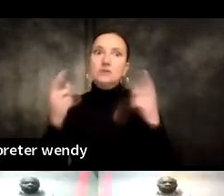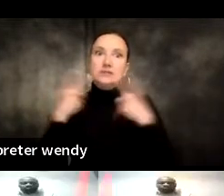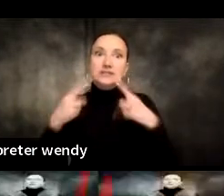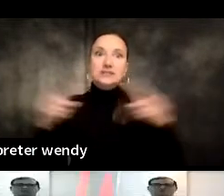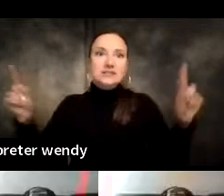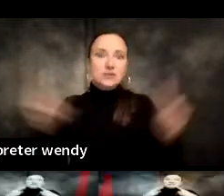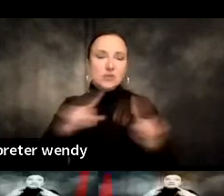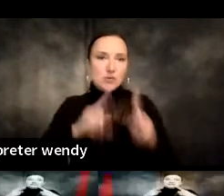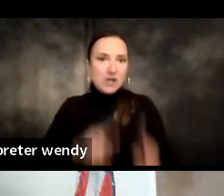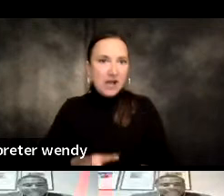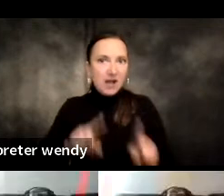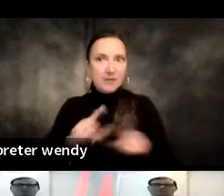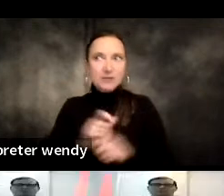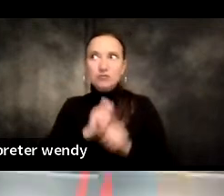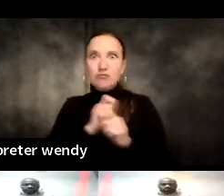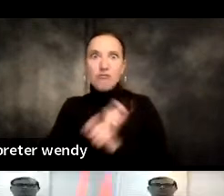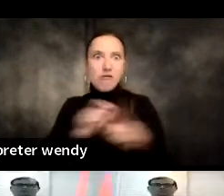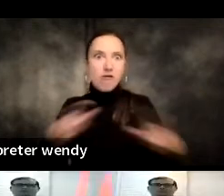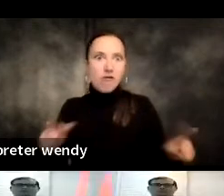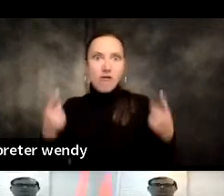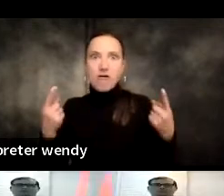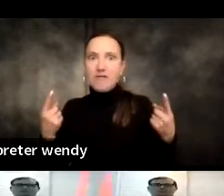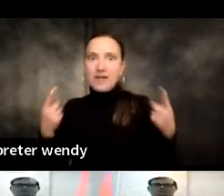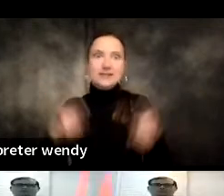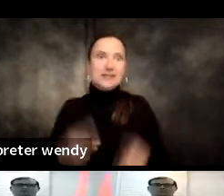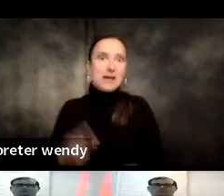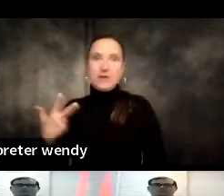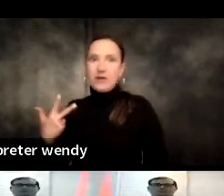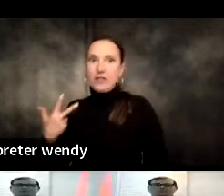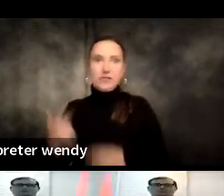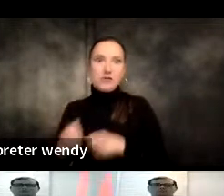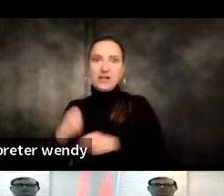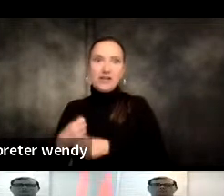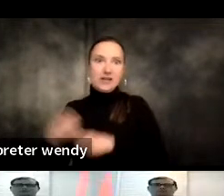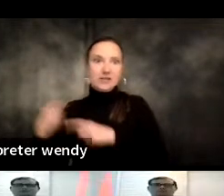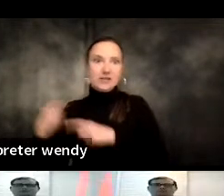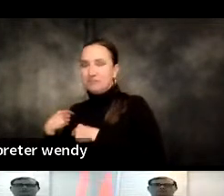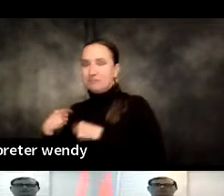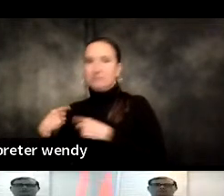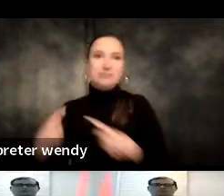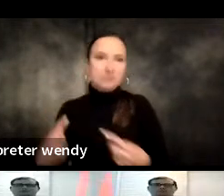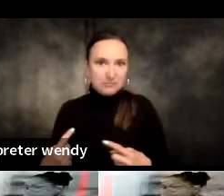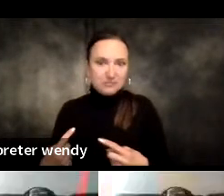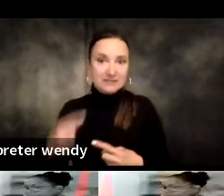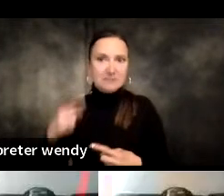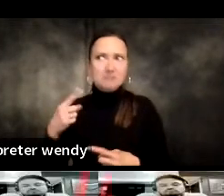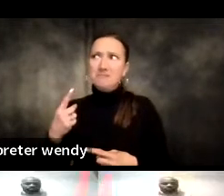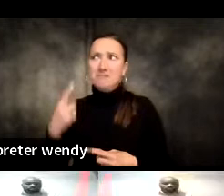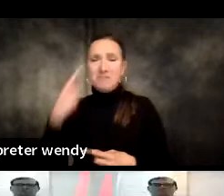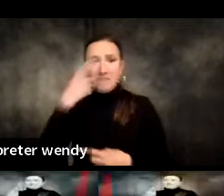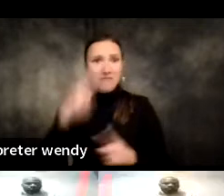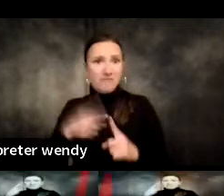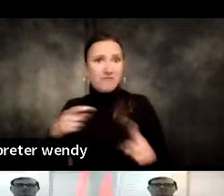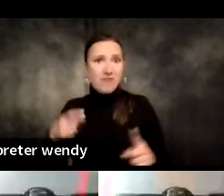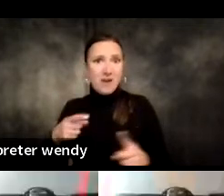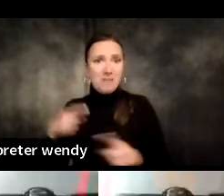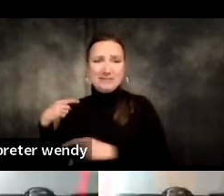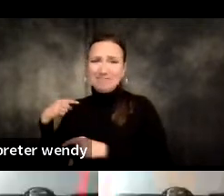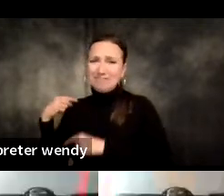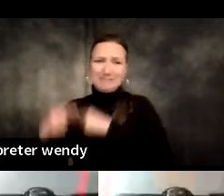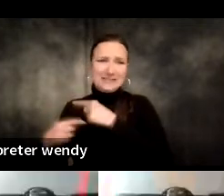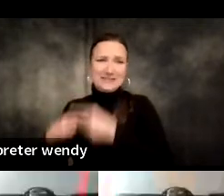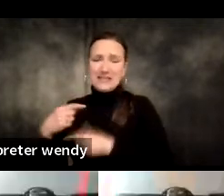to all that has happened over the past 3 years, are the result of many years, in fact, decades of responsible